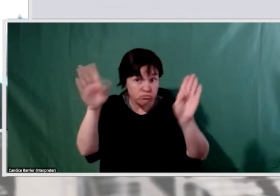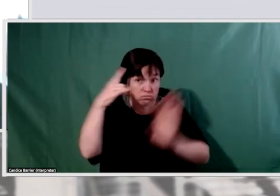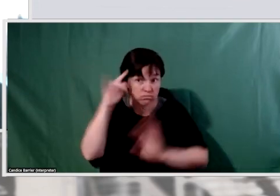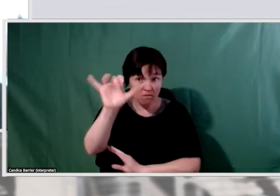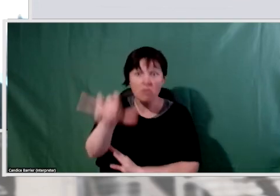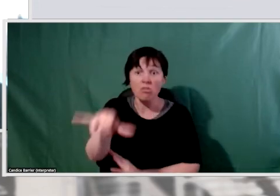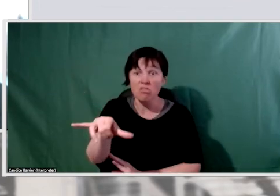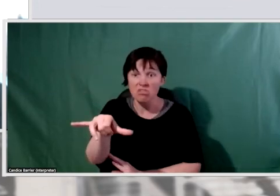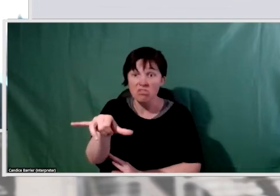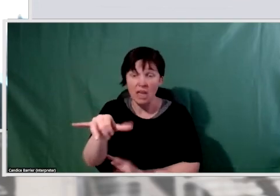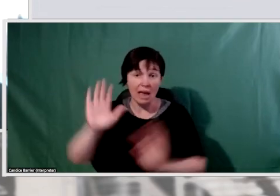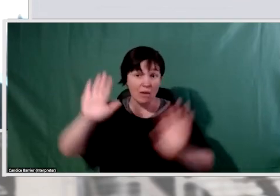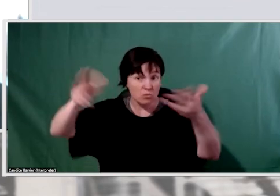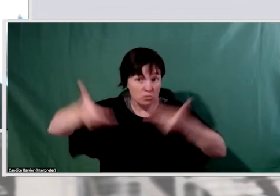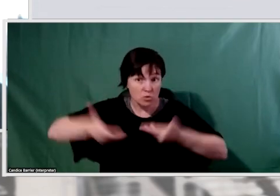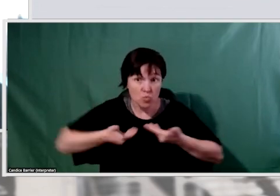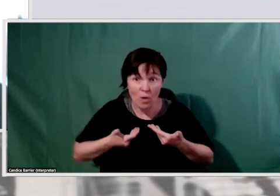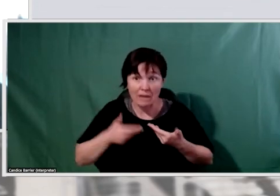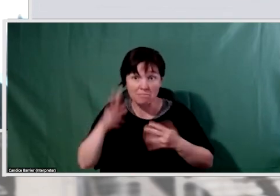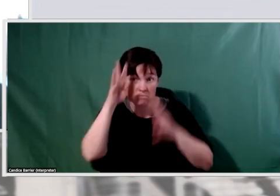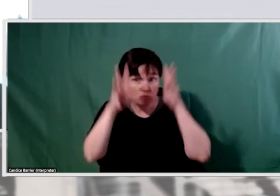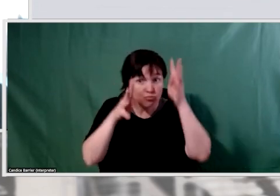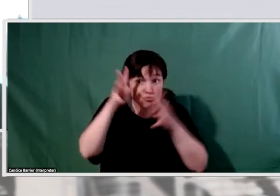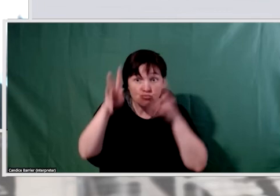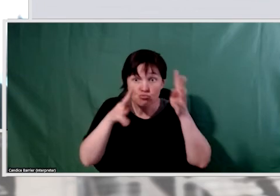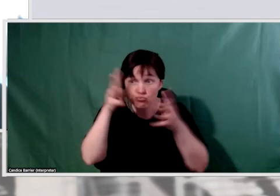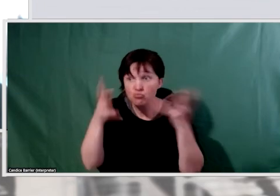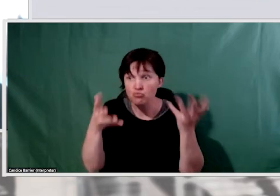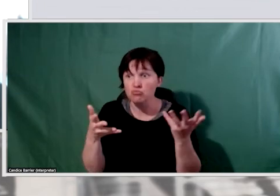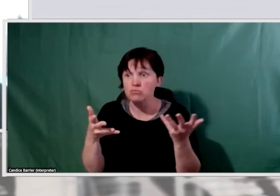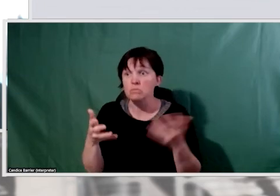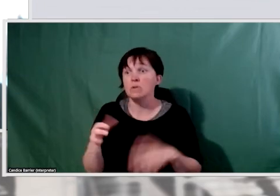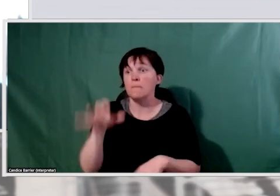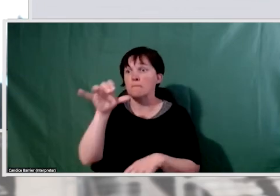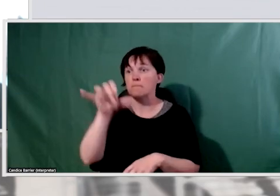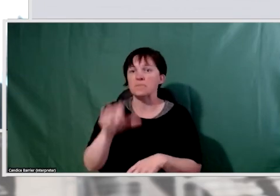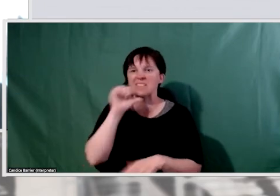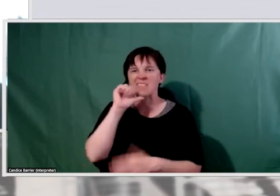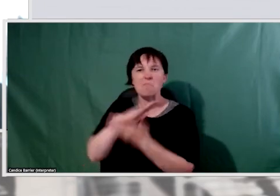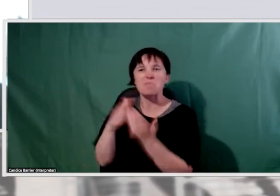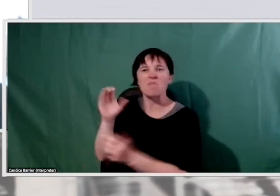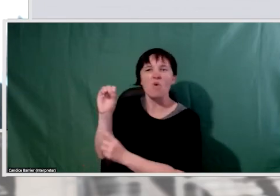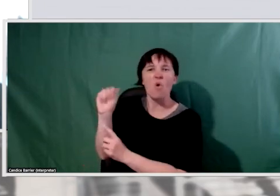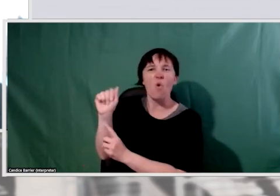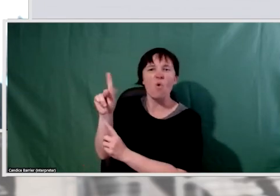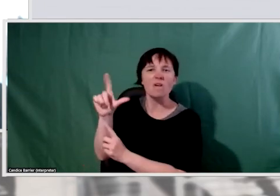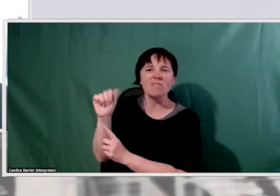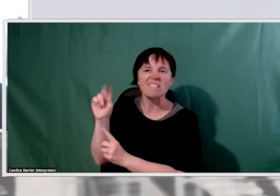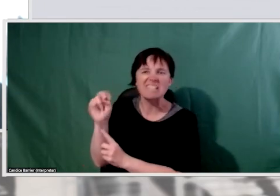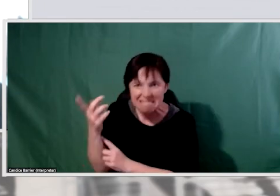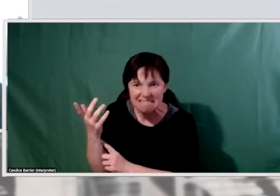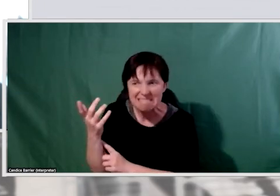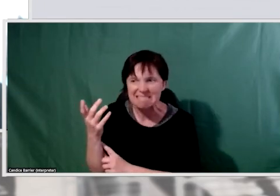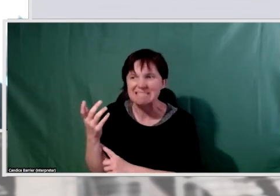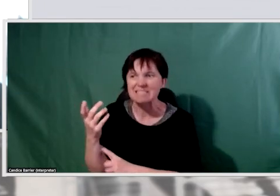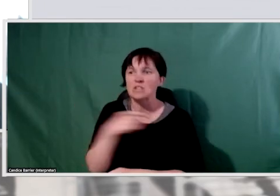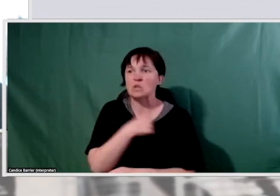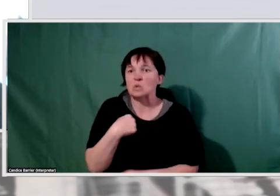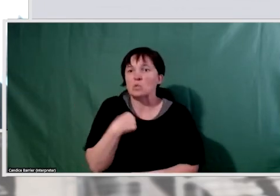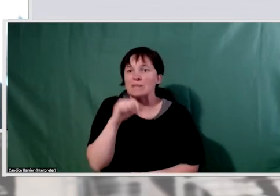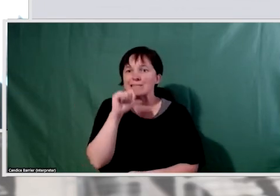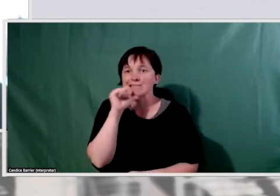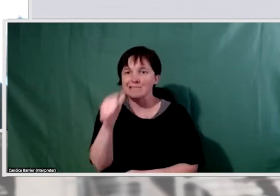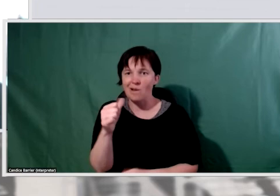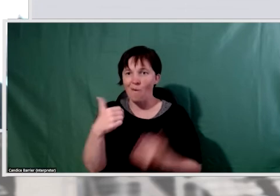be interested in seeing what we can do there, because we recognize that in that part of Oakland, we don't necessarily have